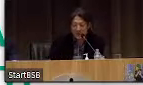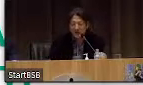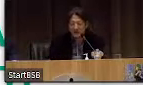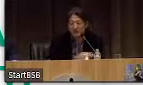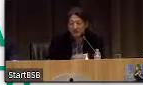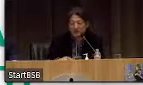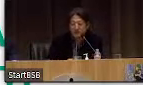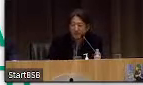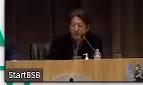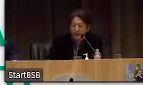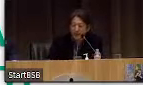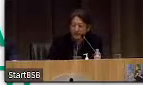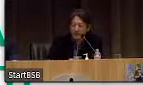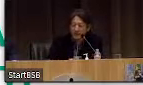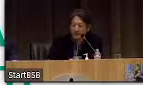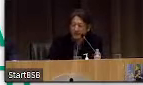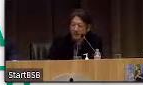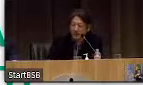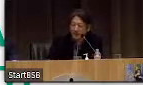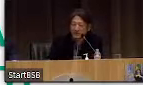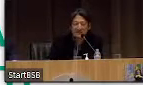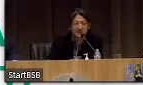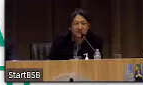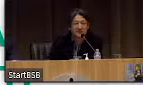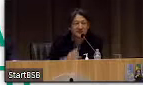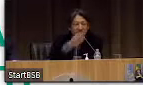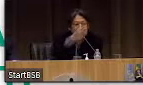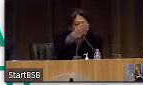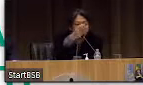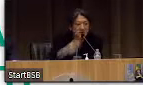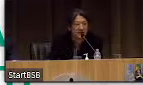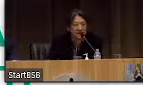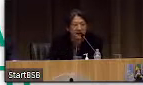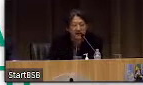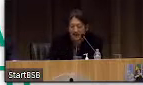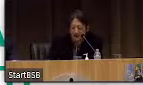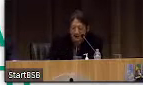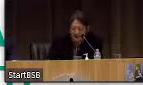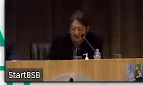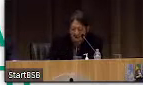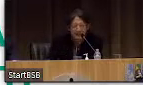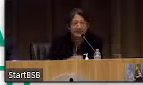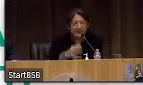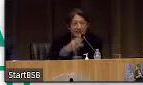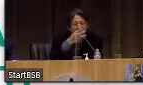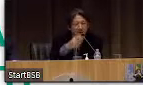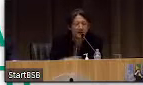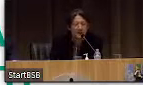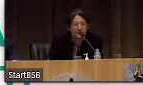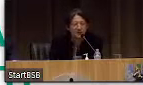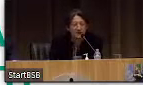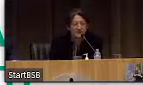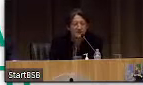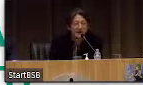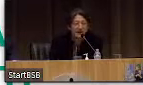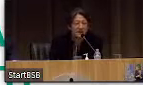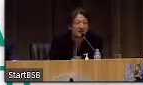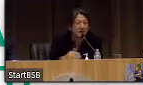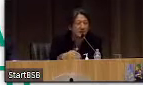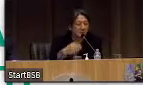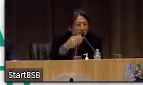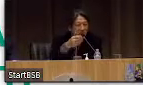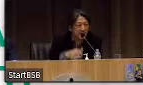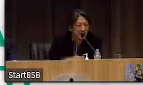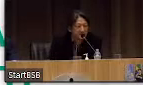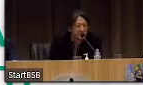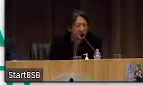and follow up with this logic inside the safety politic of the patients.